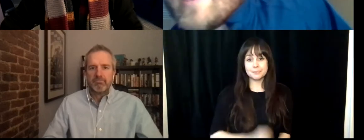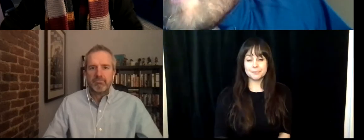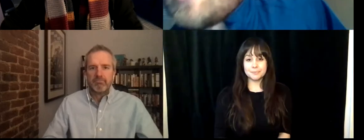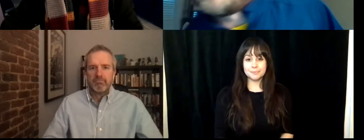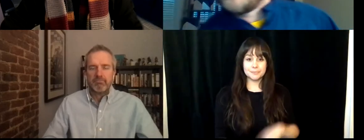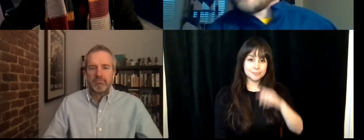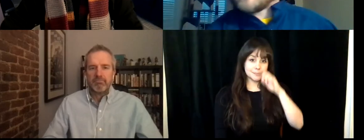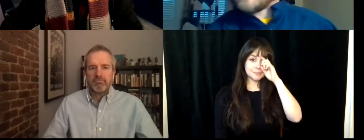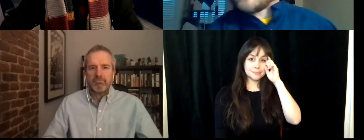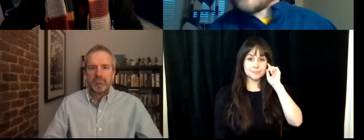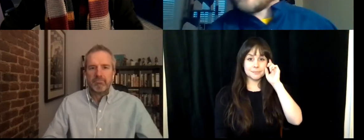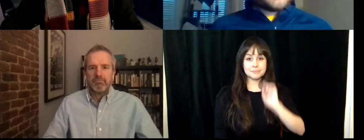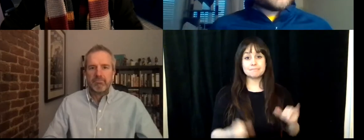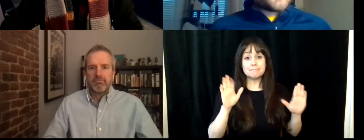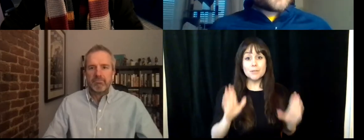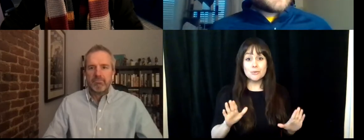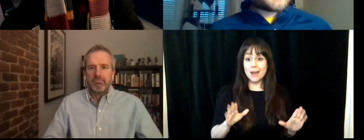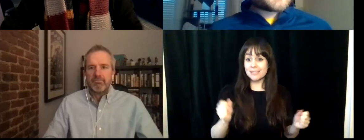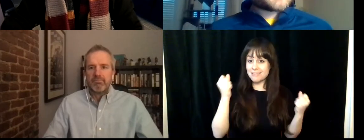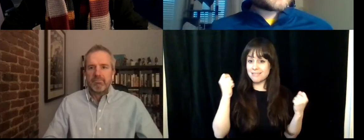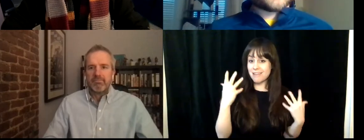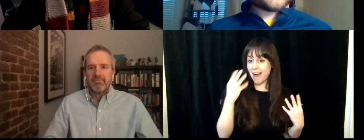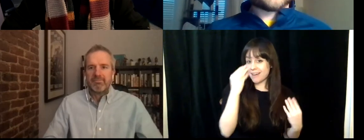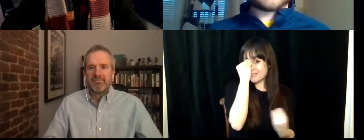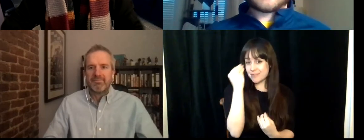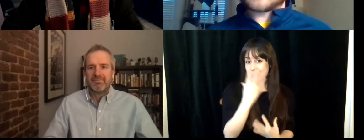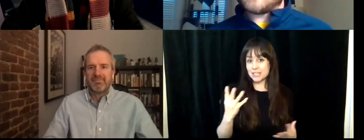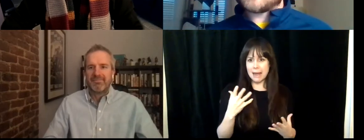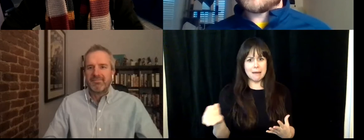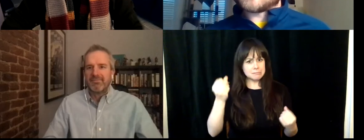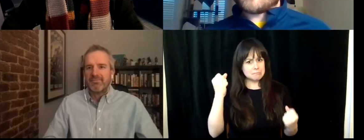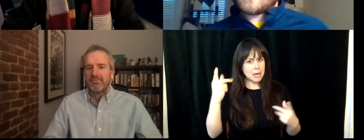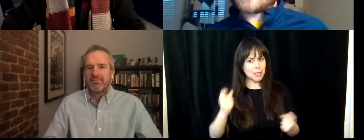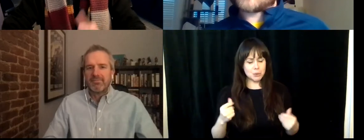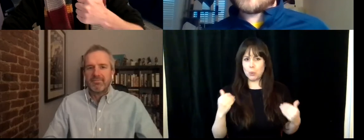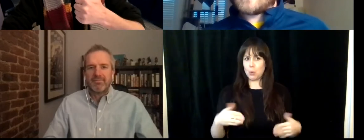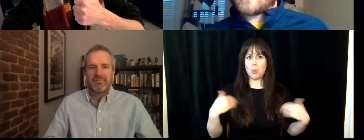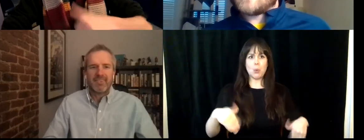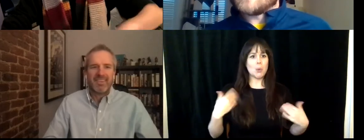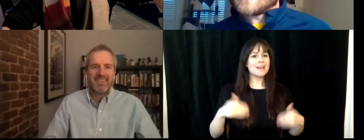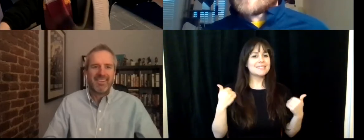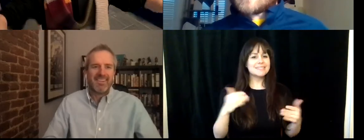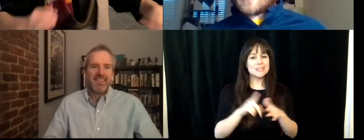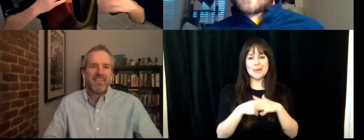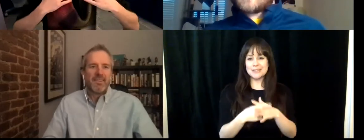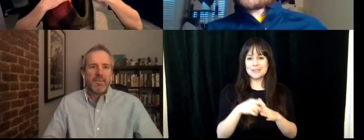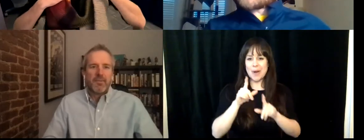great information and we have gotten a ton of questions. So let's get to as many as we can.